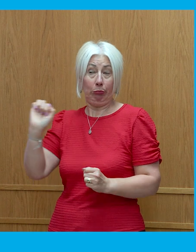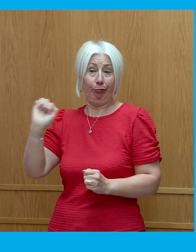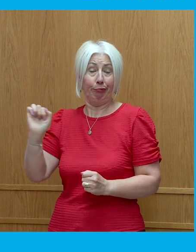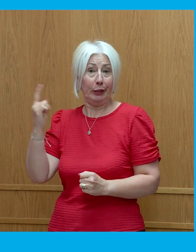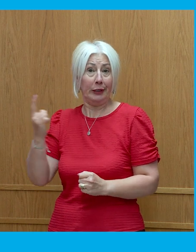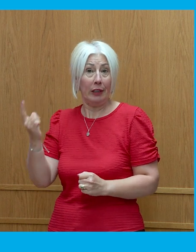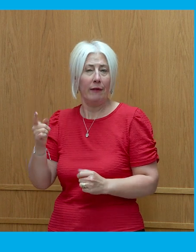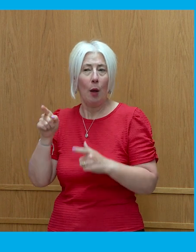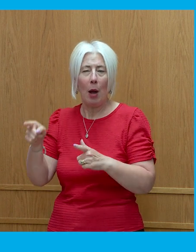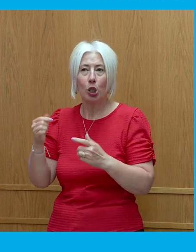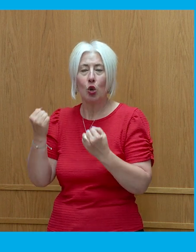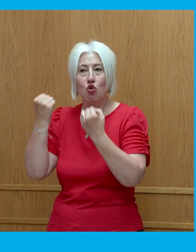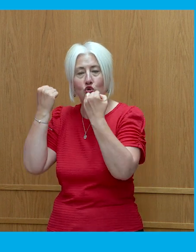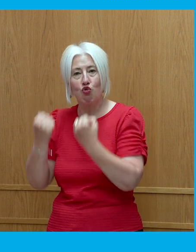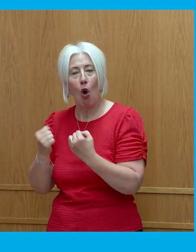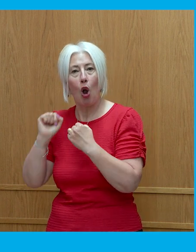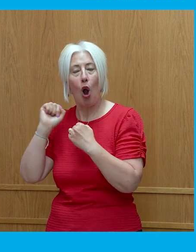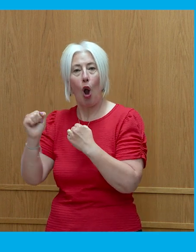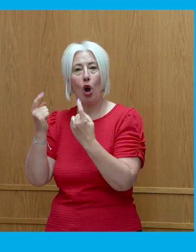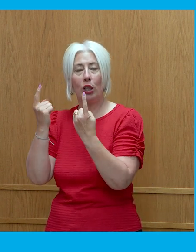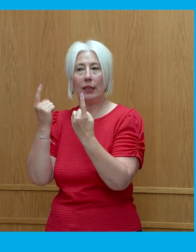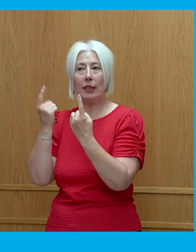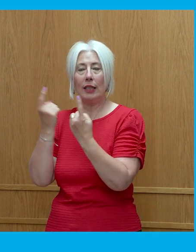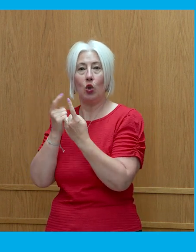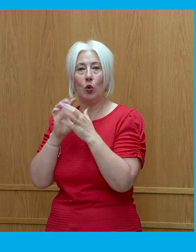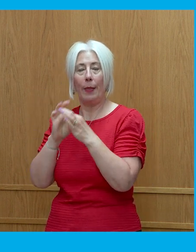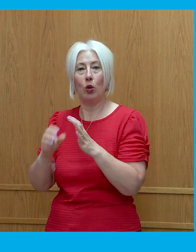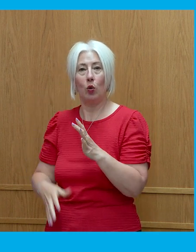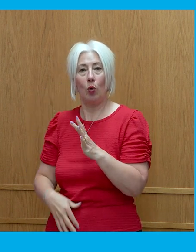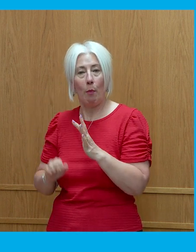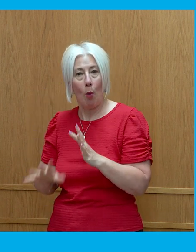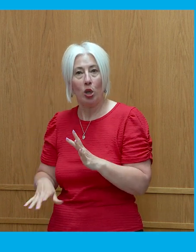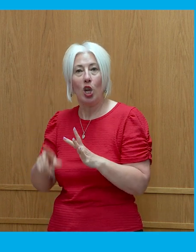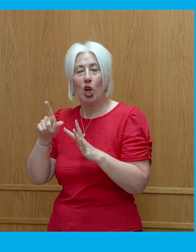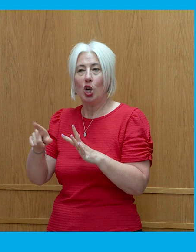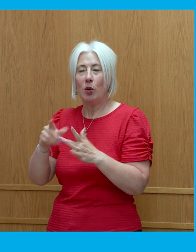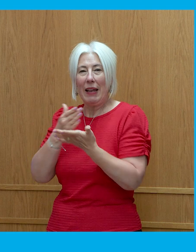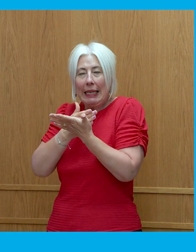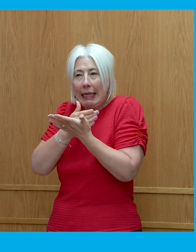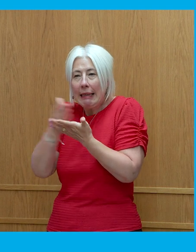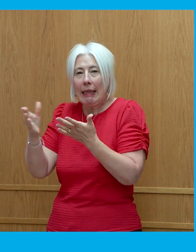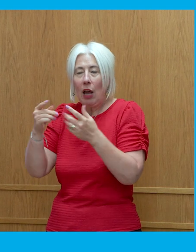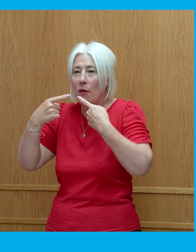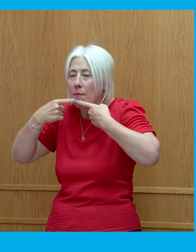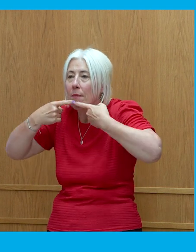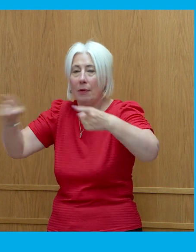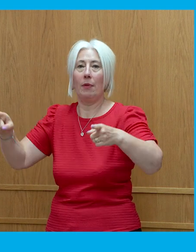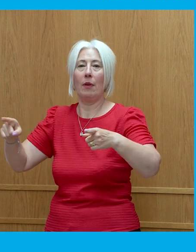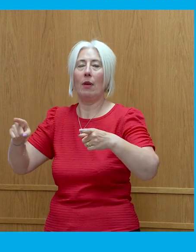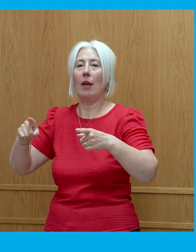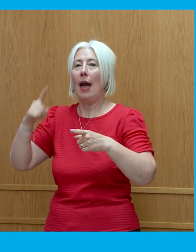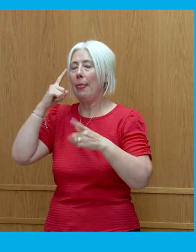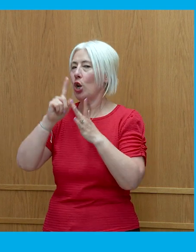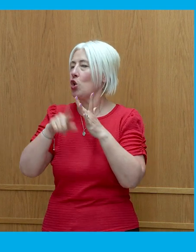who is seen as much stronger on the issue of abortion. She can really crystallize that message, perhaps in a way that I think